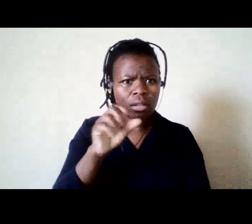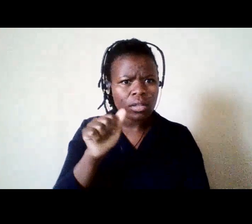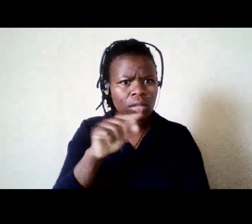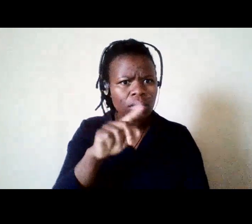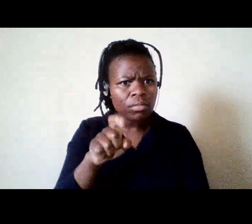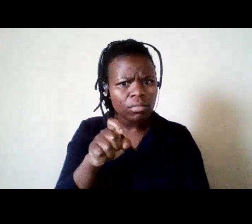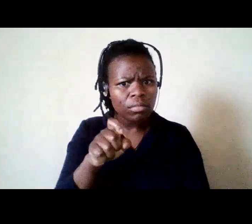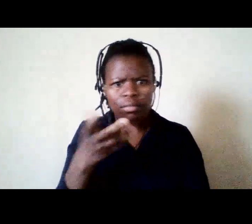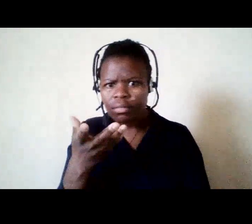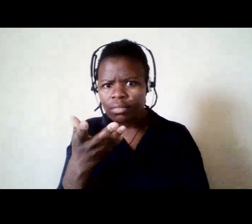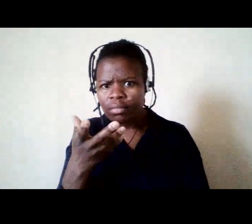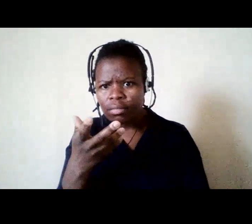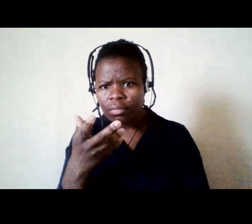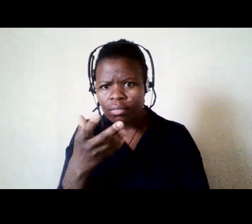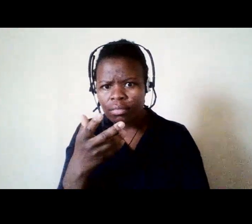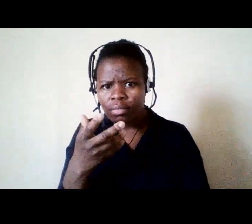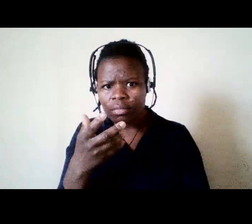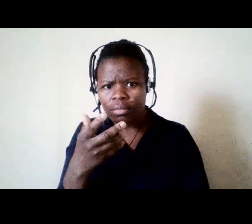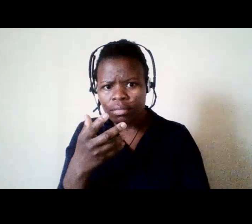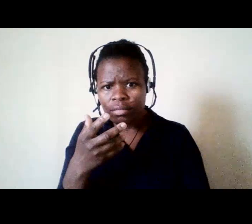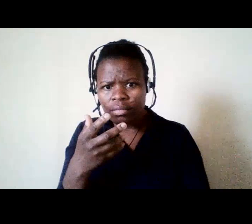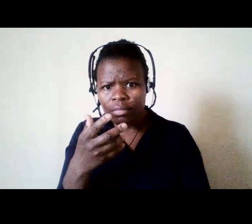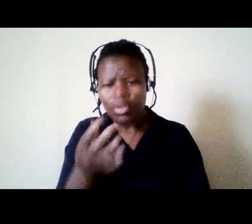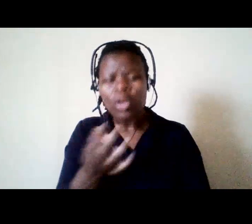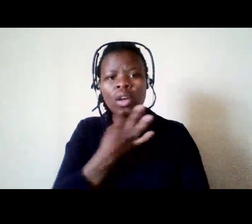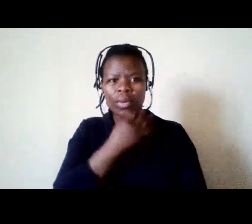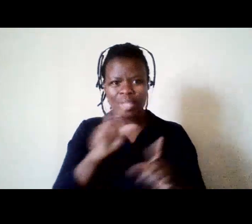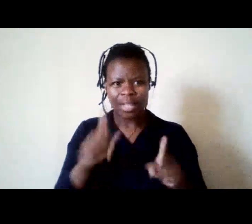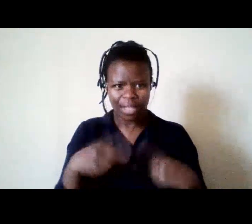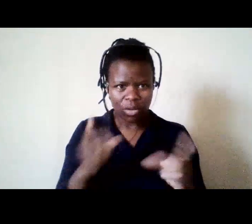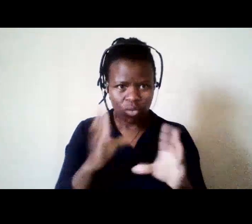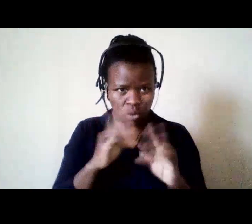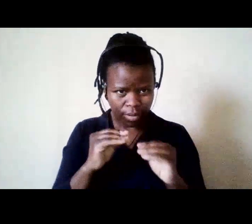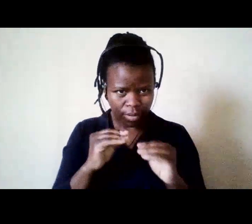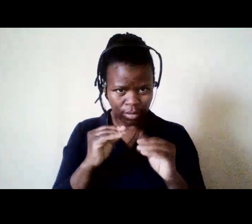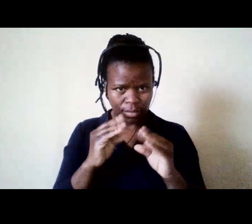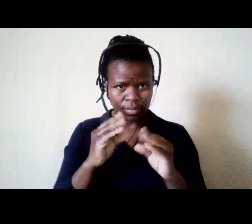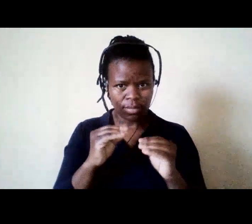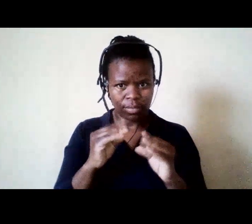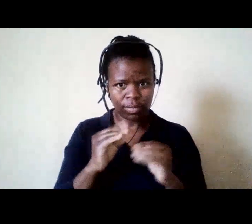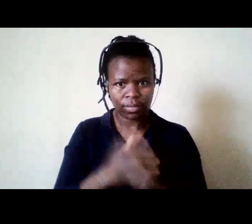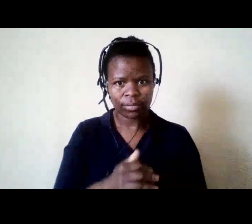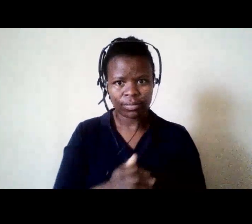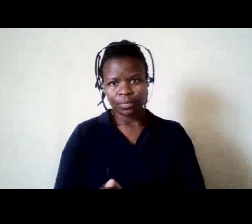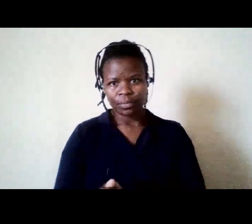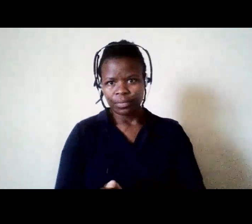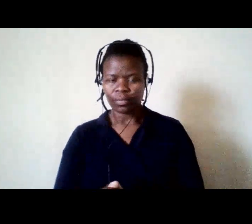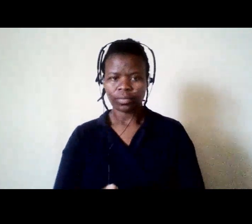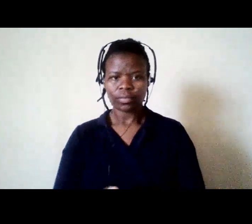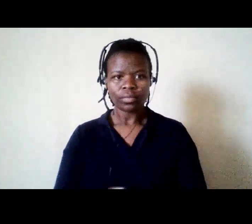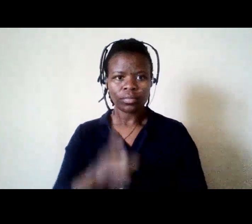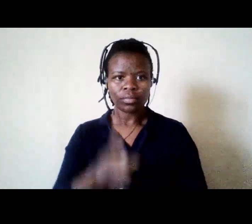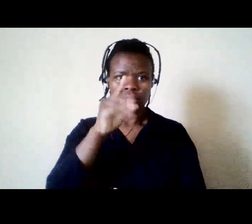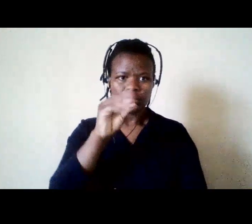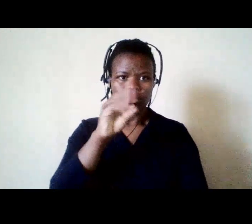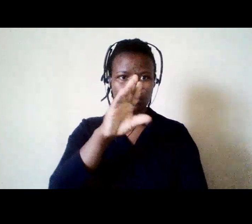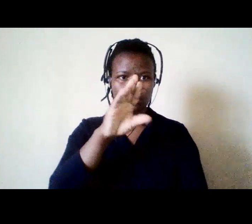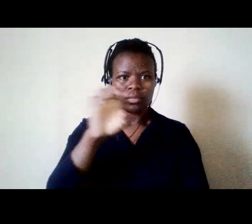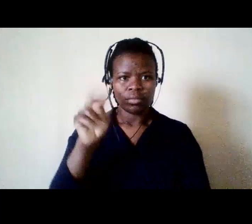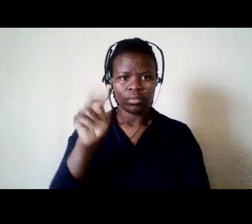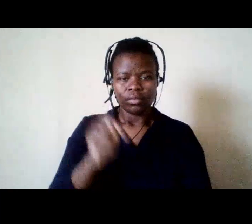I can't remember. Oh, Mandisa said she can't. I think Mandisa said she can't speak because I can't remember who said so now. Doreen? Yes. What are your